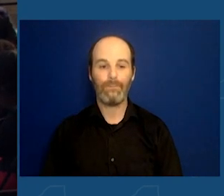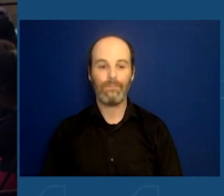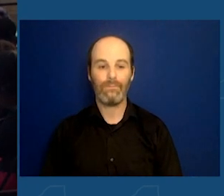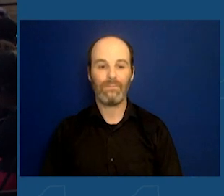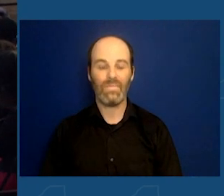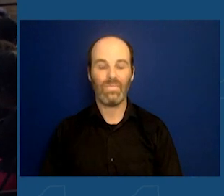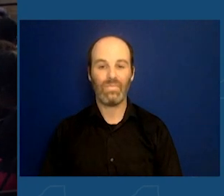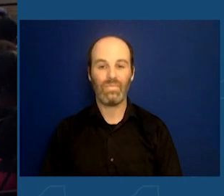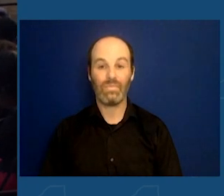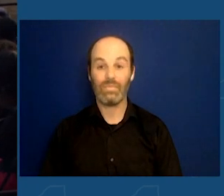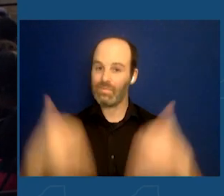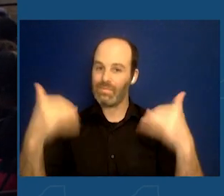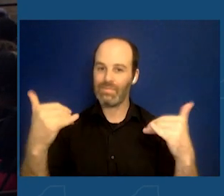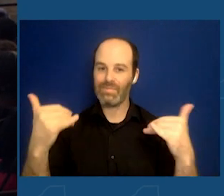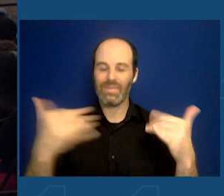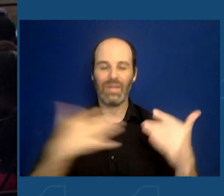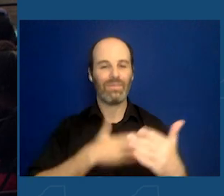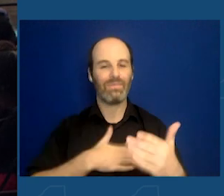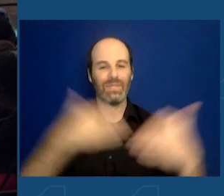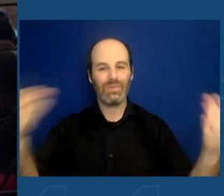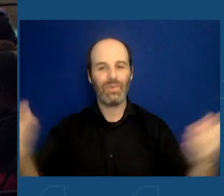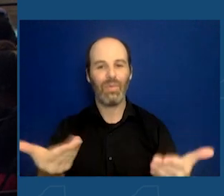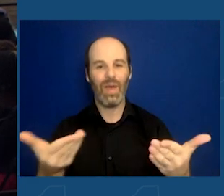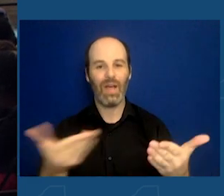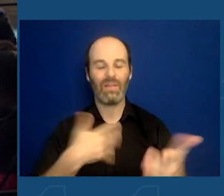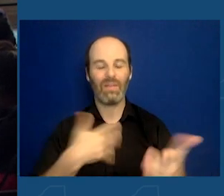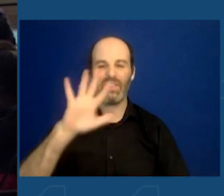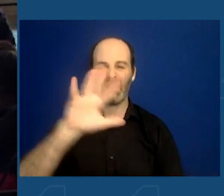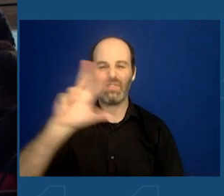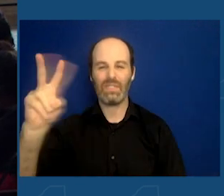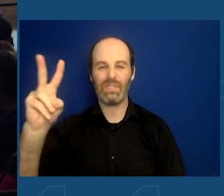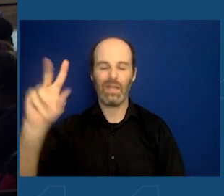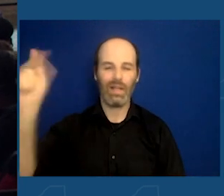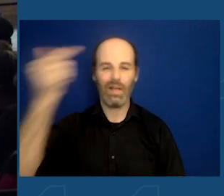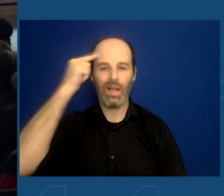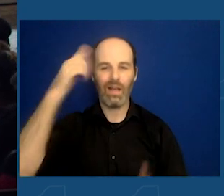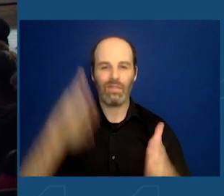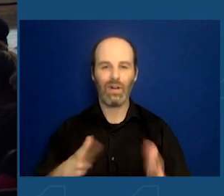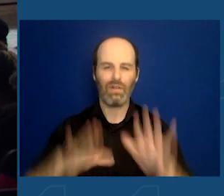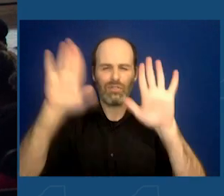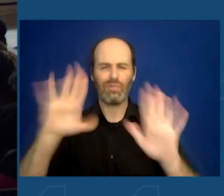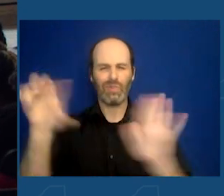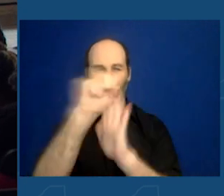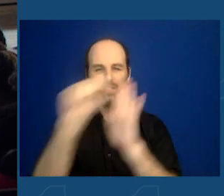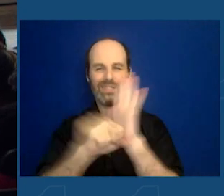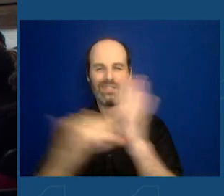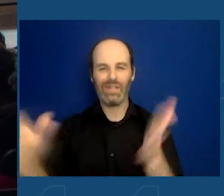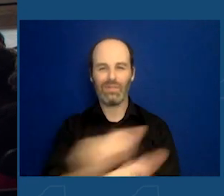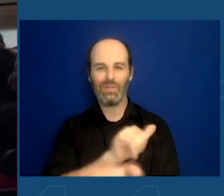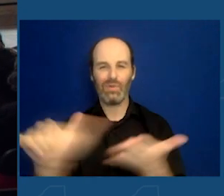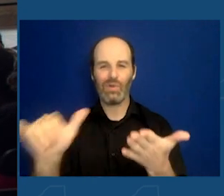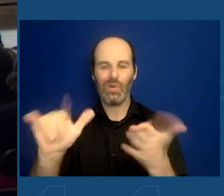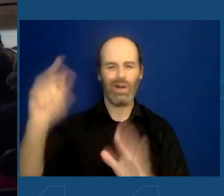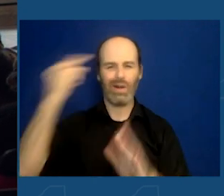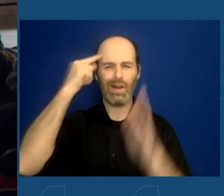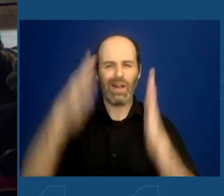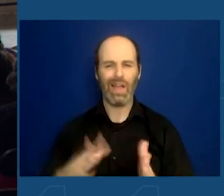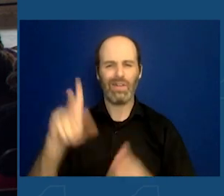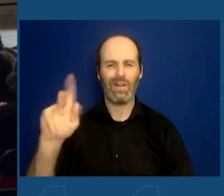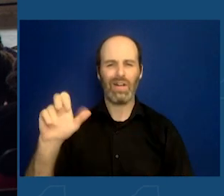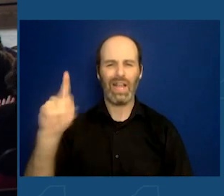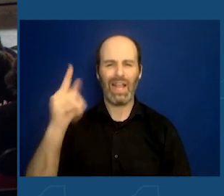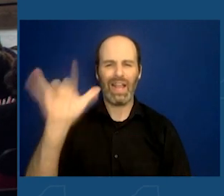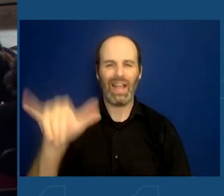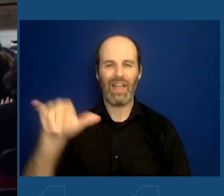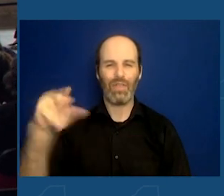And now, please welcome the 57th Governor of the great state of New York, Governor Kathy Hochul.